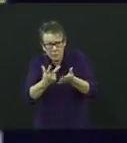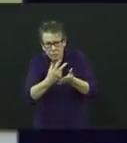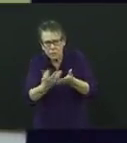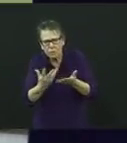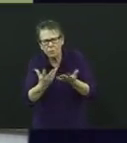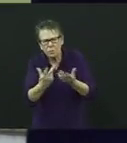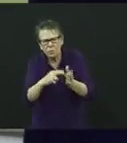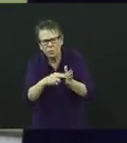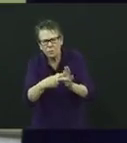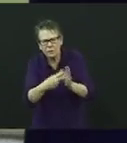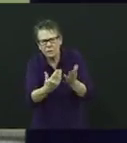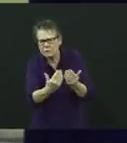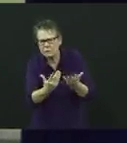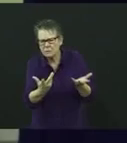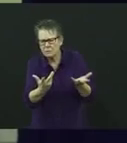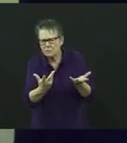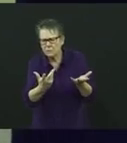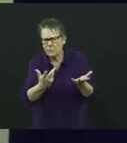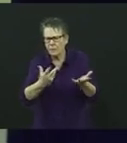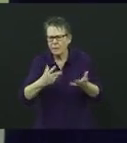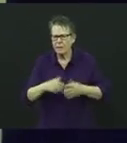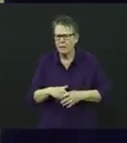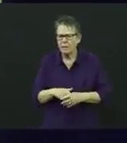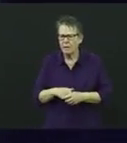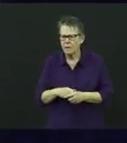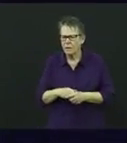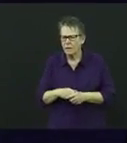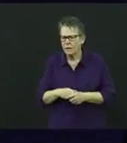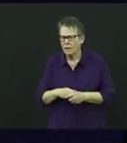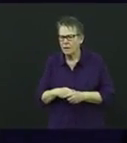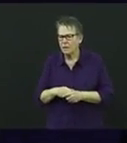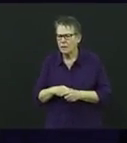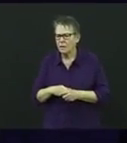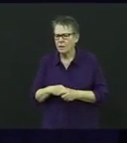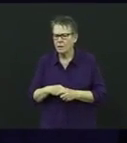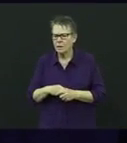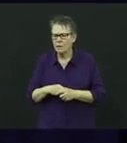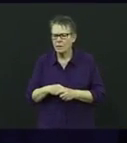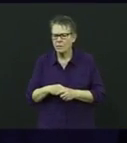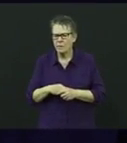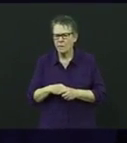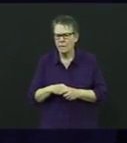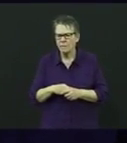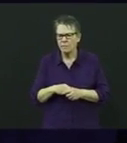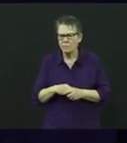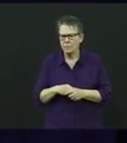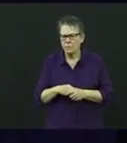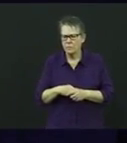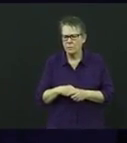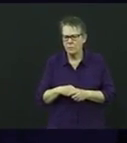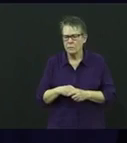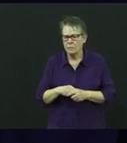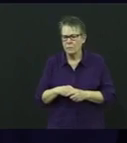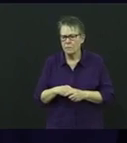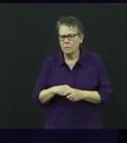With the sisters, they called us on Friday that 12 of their employees were